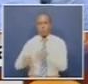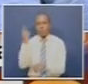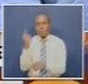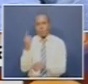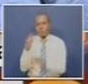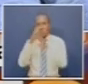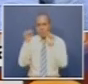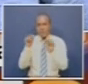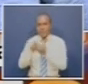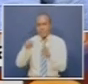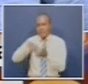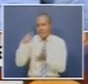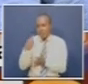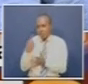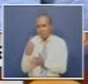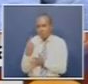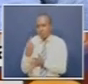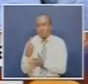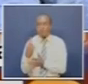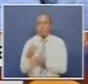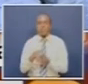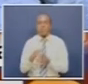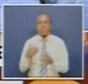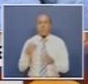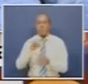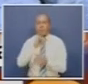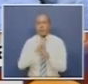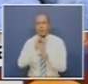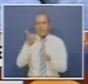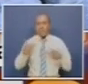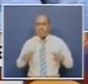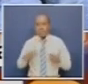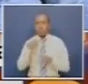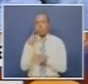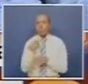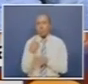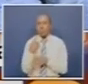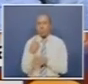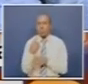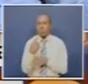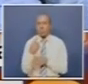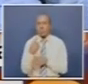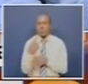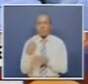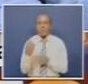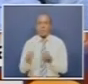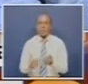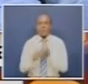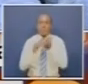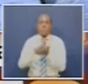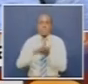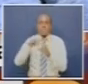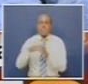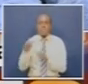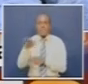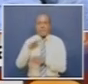standalone unless he's preparing for another contest somewhere. There are a lot of other candidates out there who are pockets of support bases in areas that are